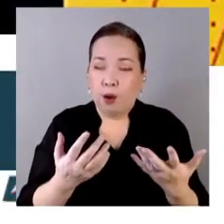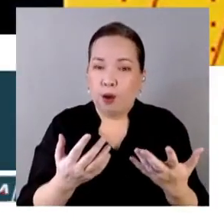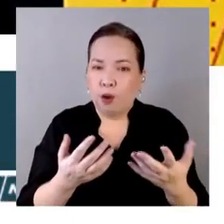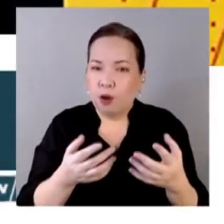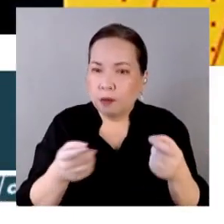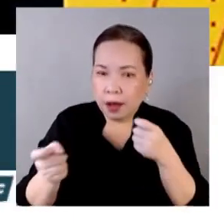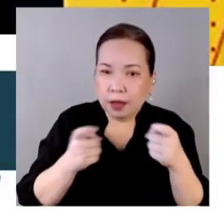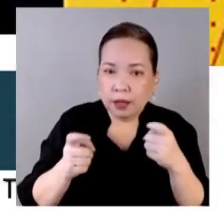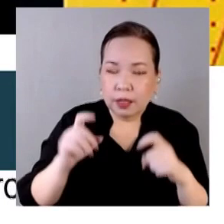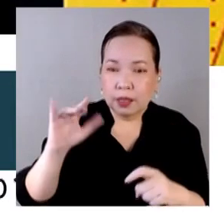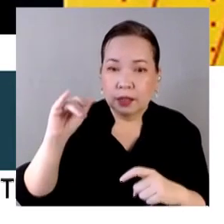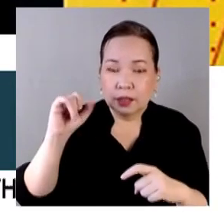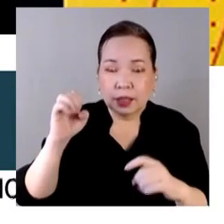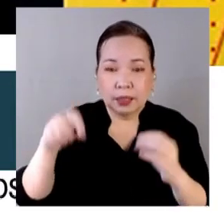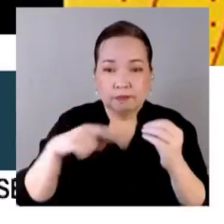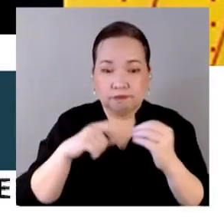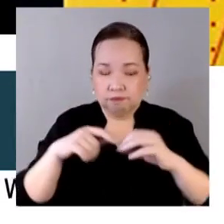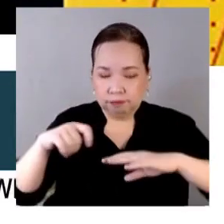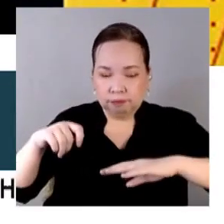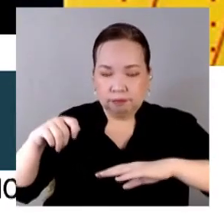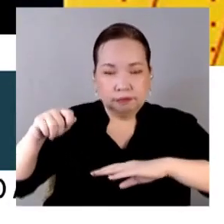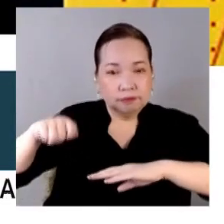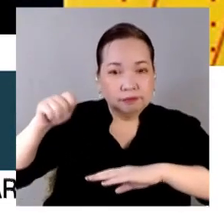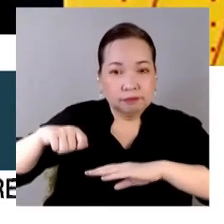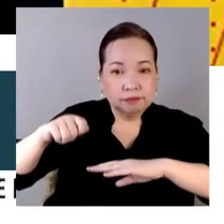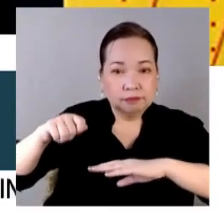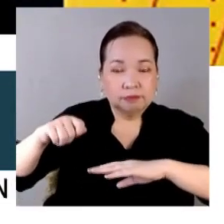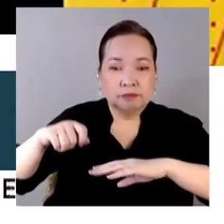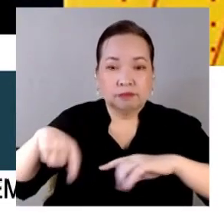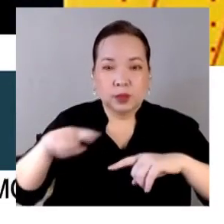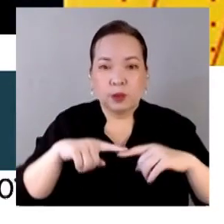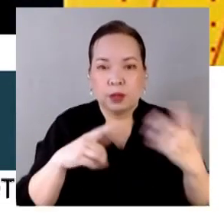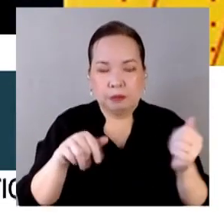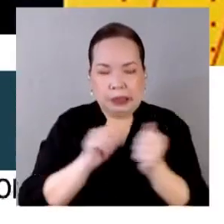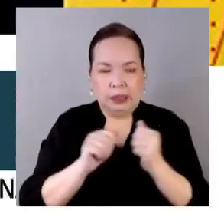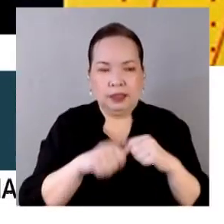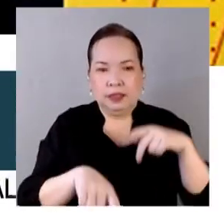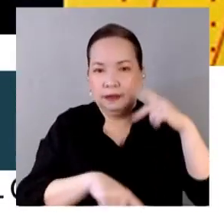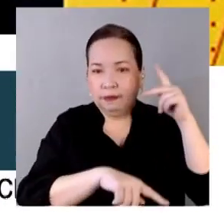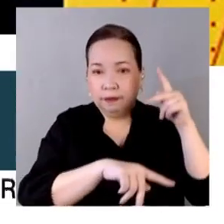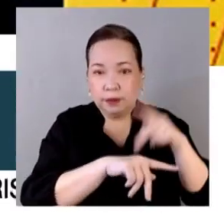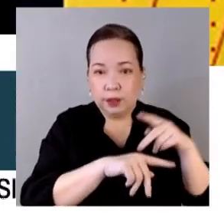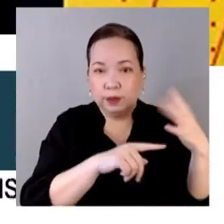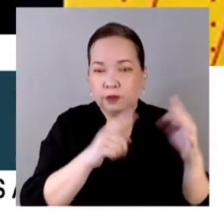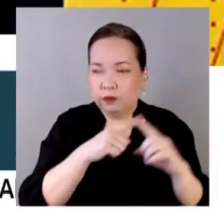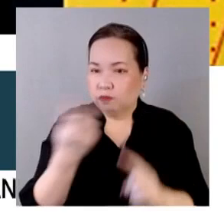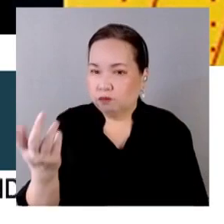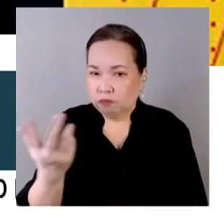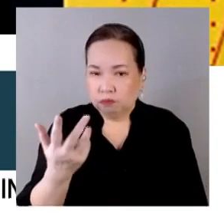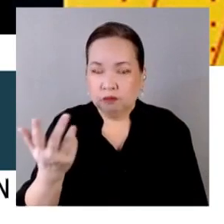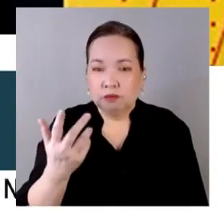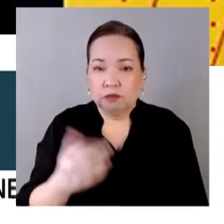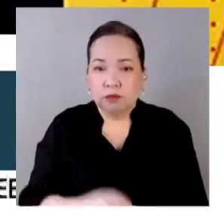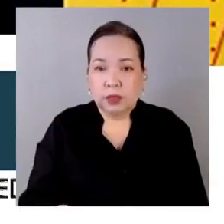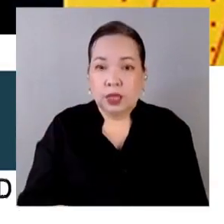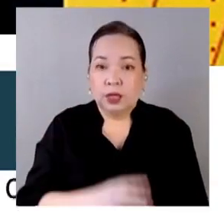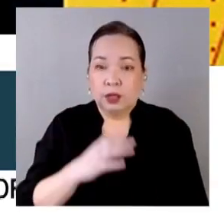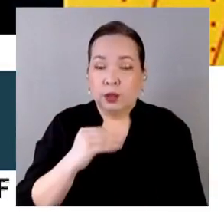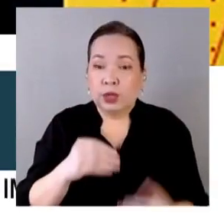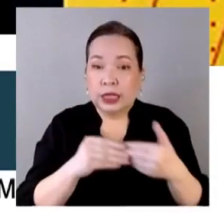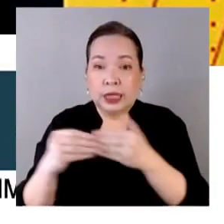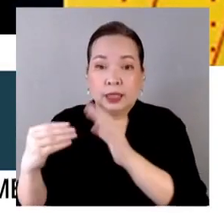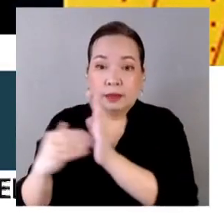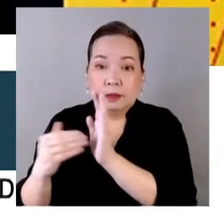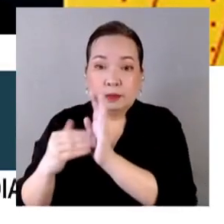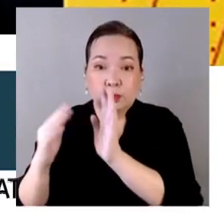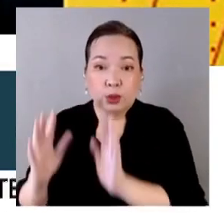of the prosecution, since this is a case of people of the Philippines versus this accused, ang lead prosecutors dito